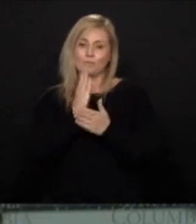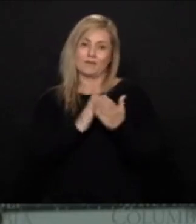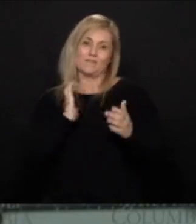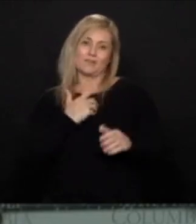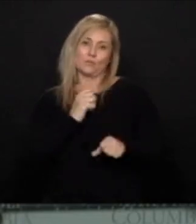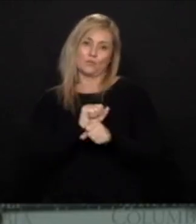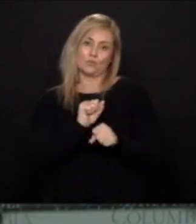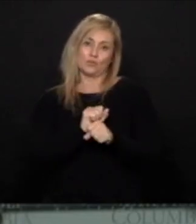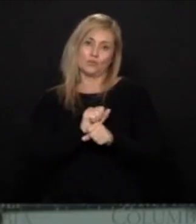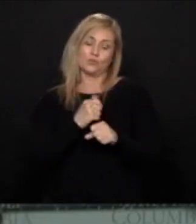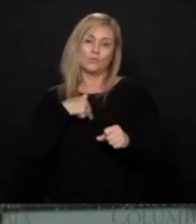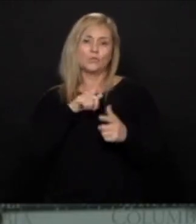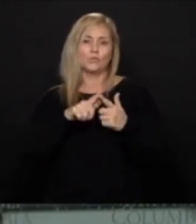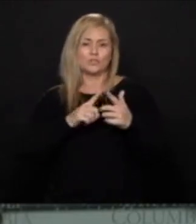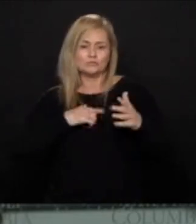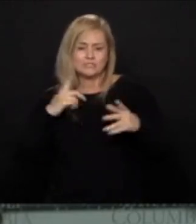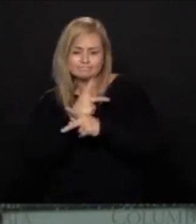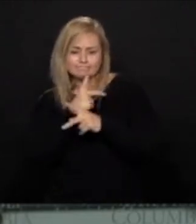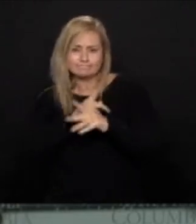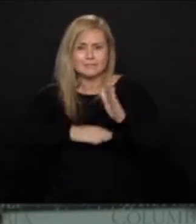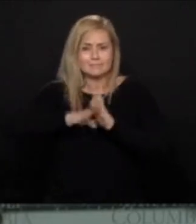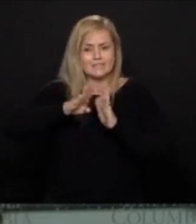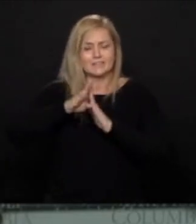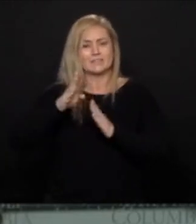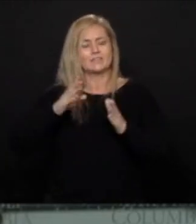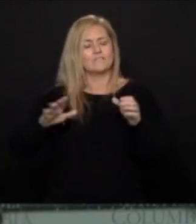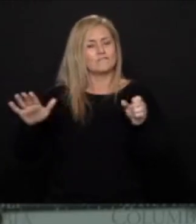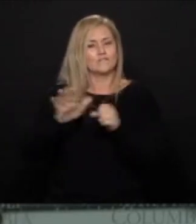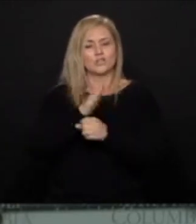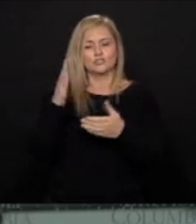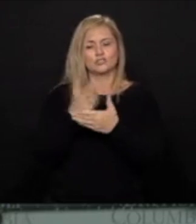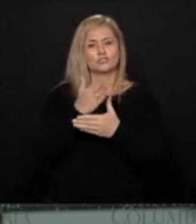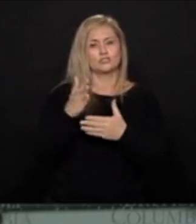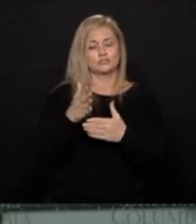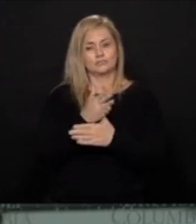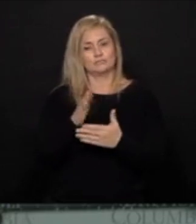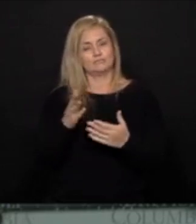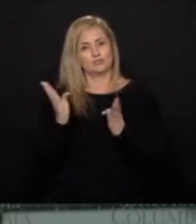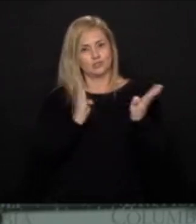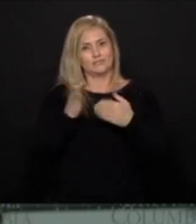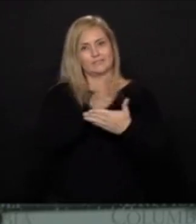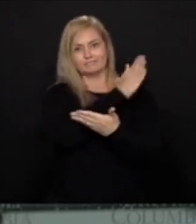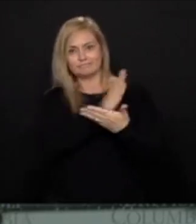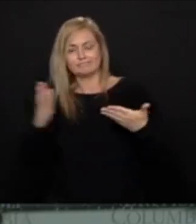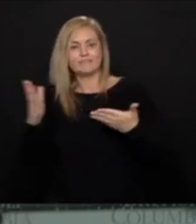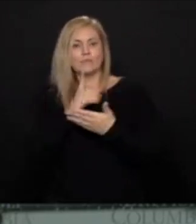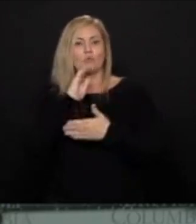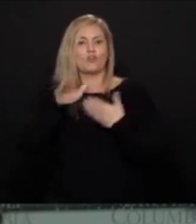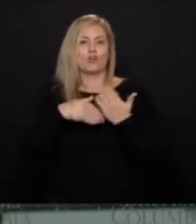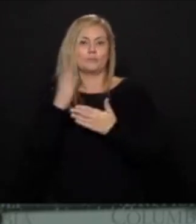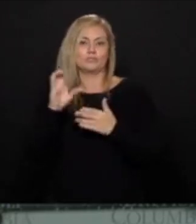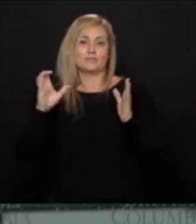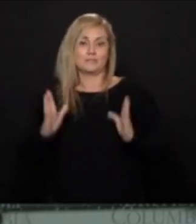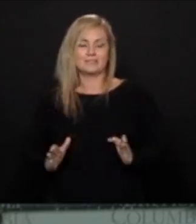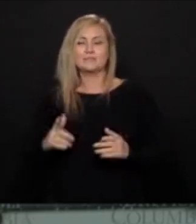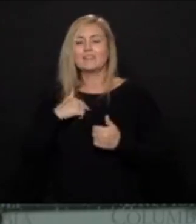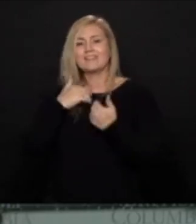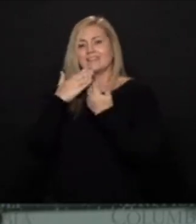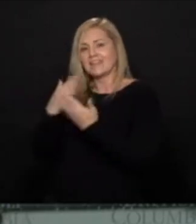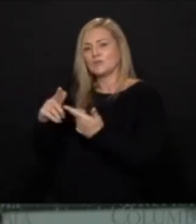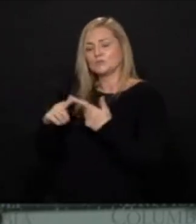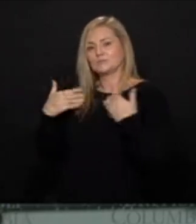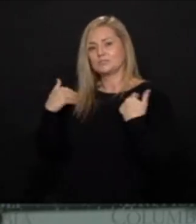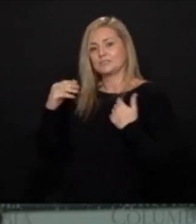of our work to build a full continuum of mental health and addictions care for all British Columbians. I want to thank